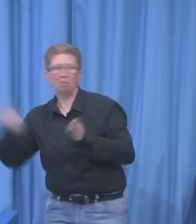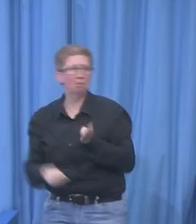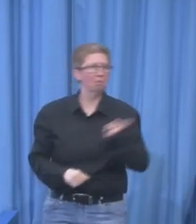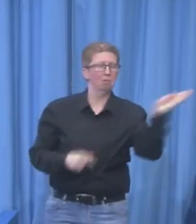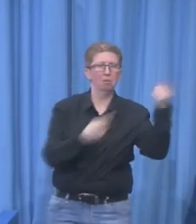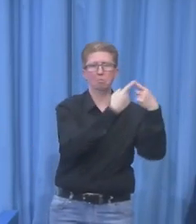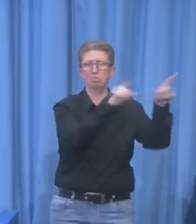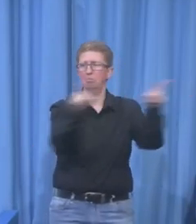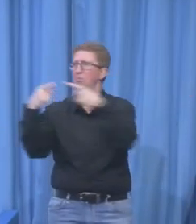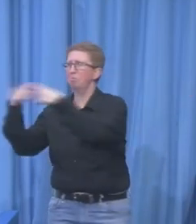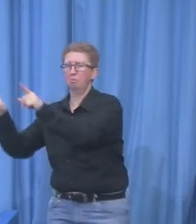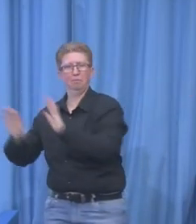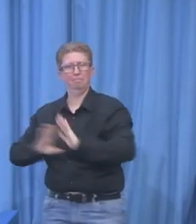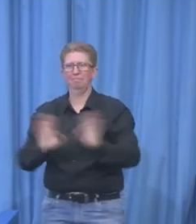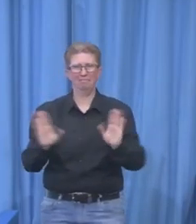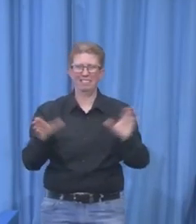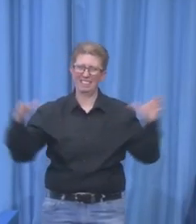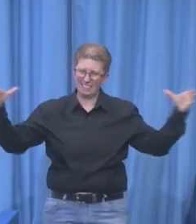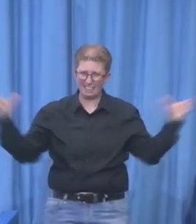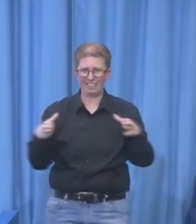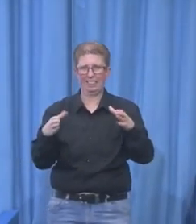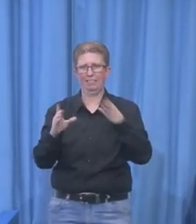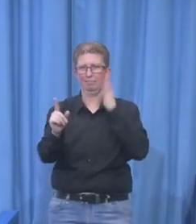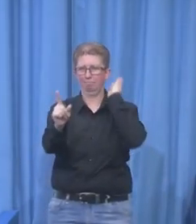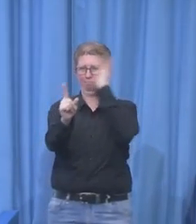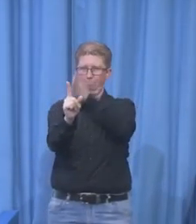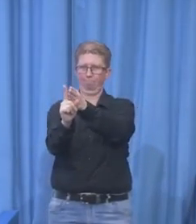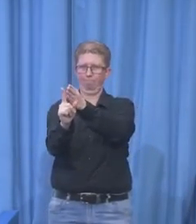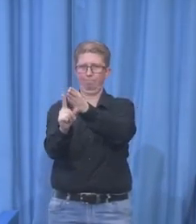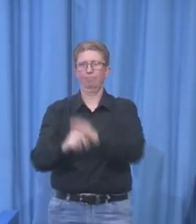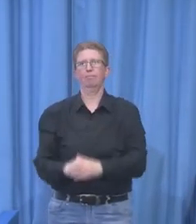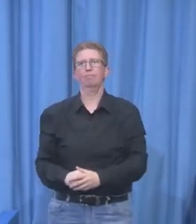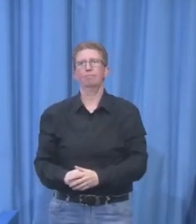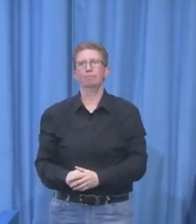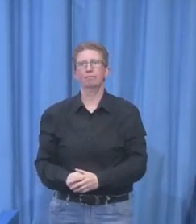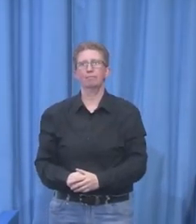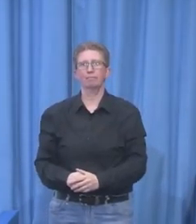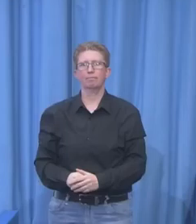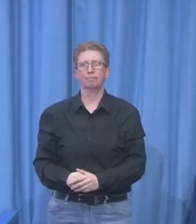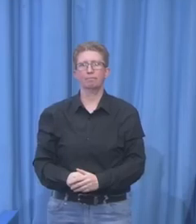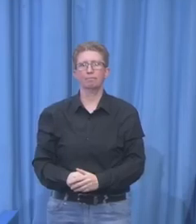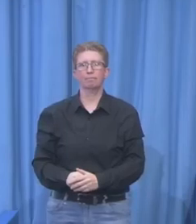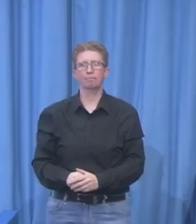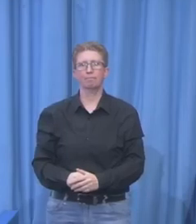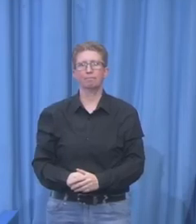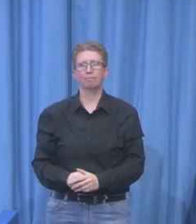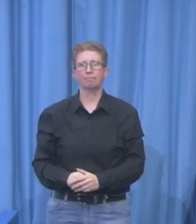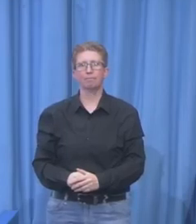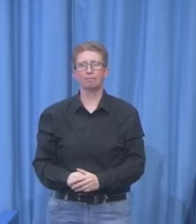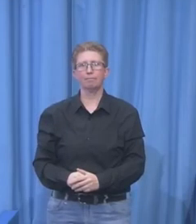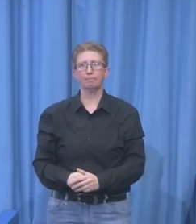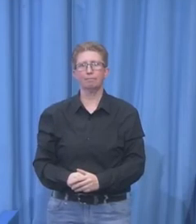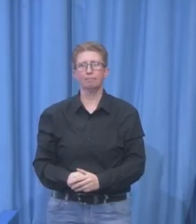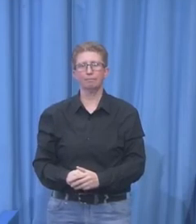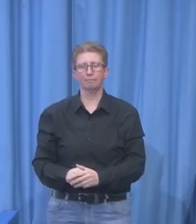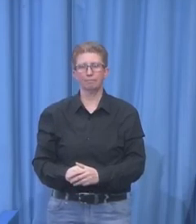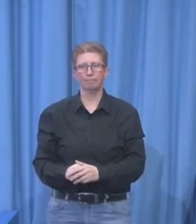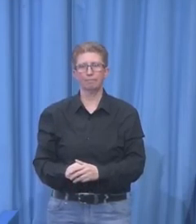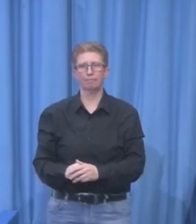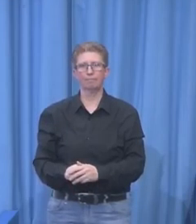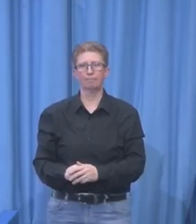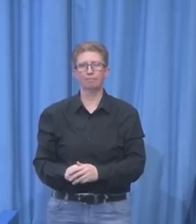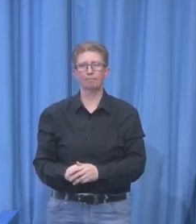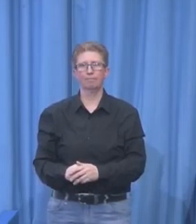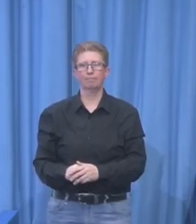and we don't talk about it enough, because what we really do, we cooperate. And cooperation and collaboration